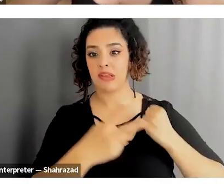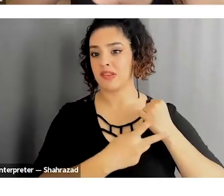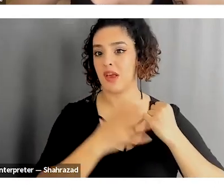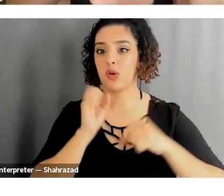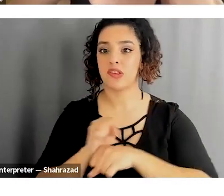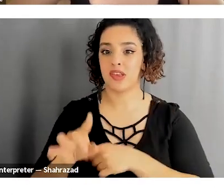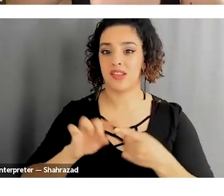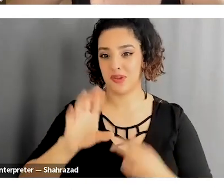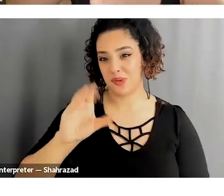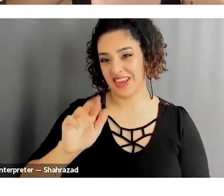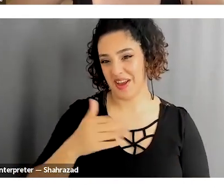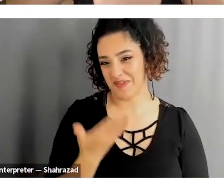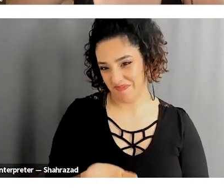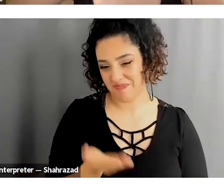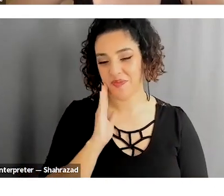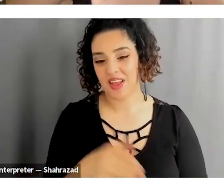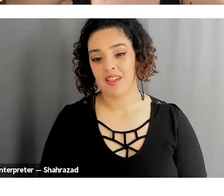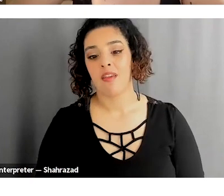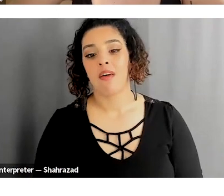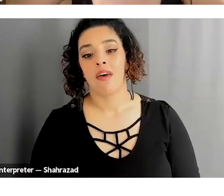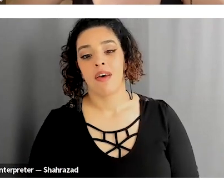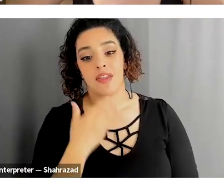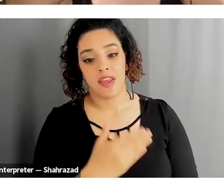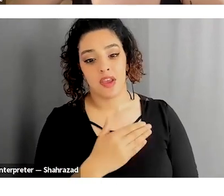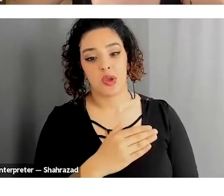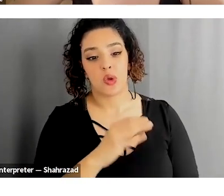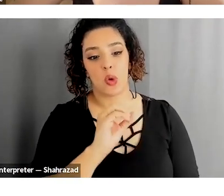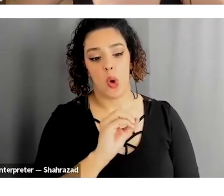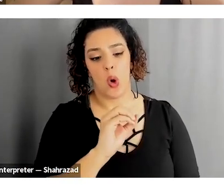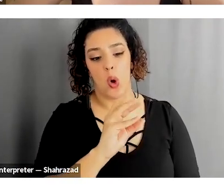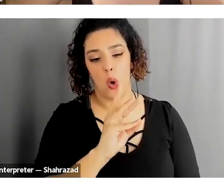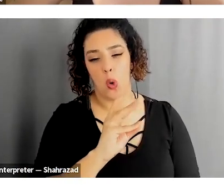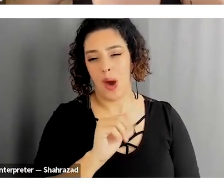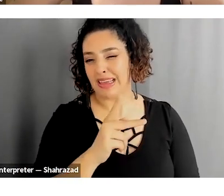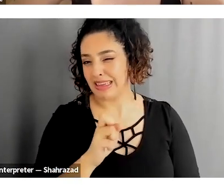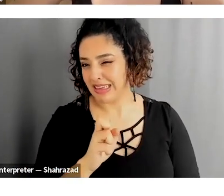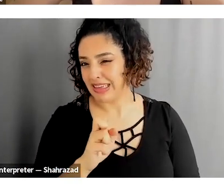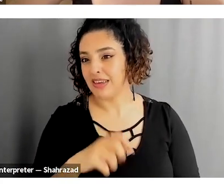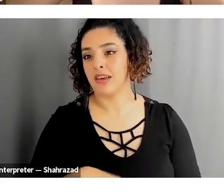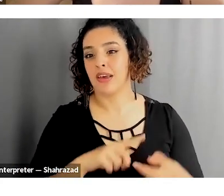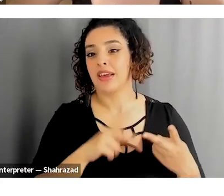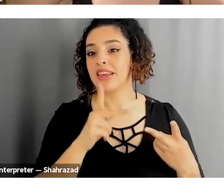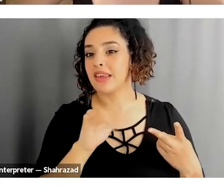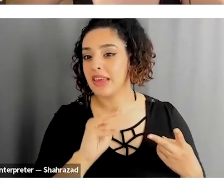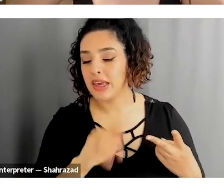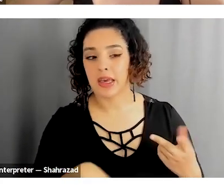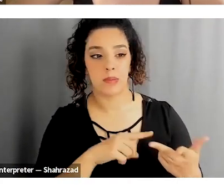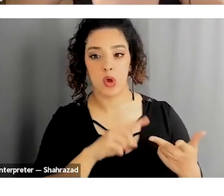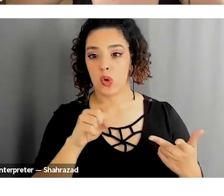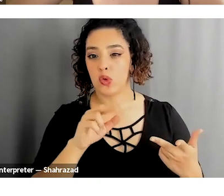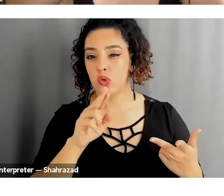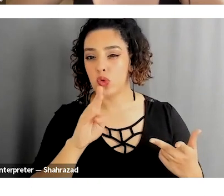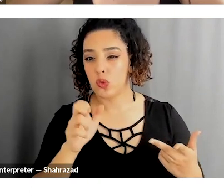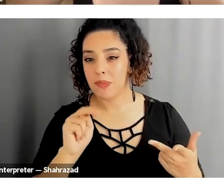Cara. Oluwakemi, thank you for all of your insights. Kim, Zubin, we've been reading